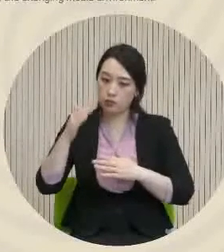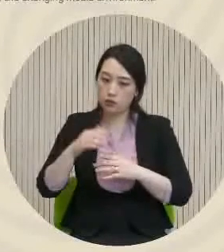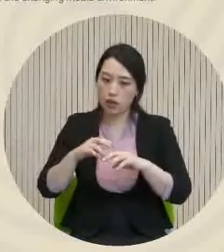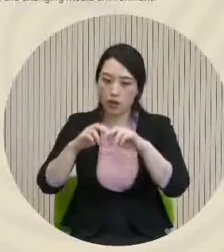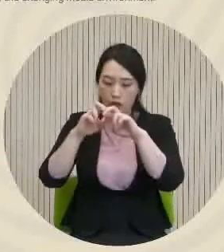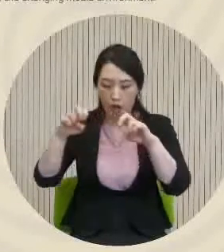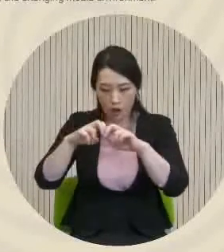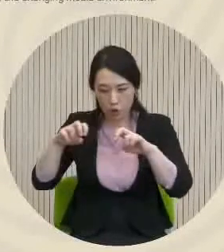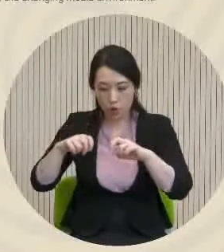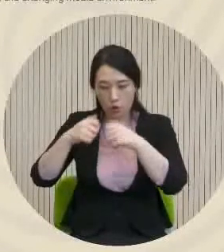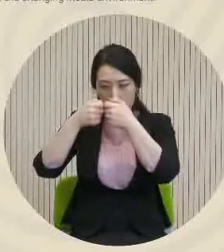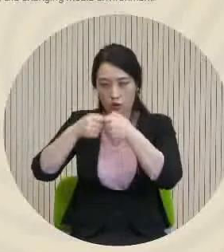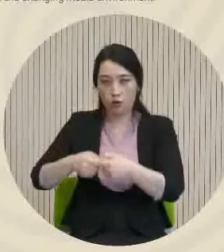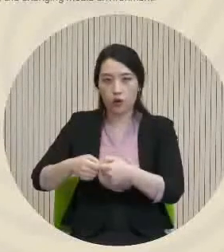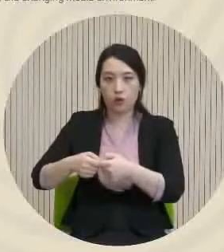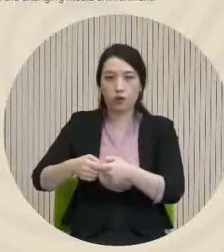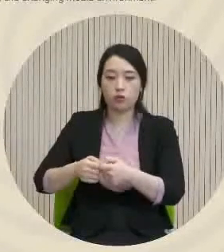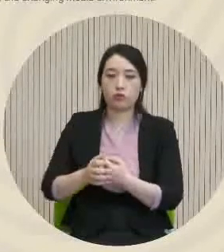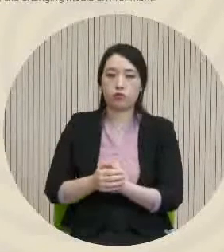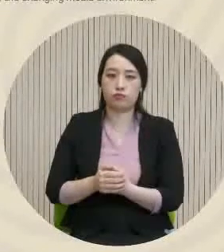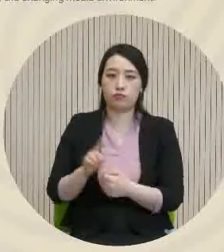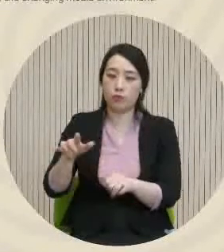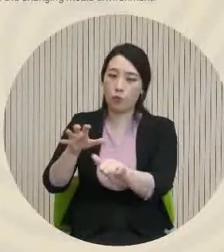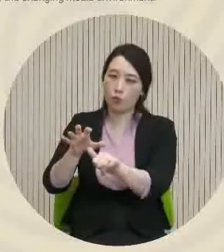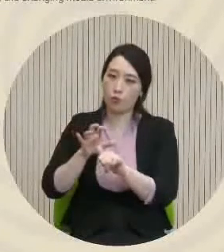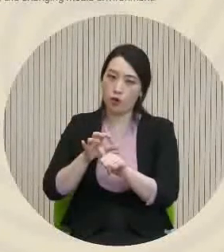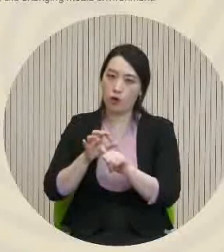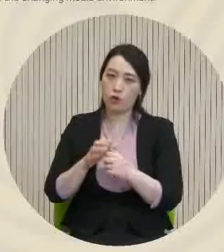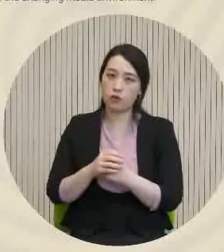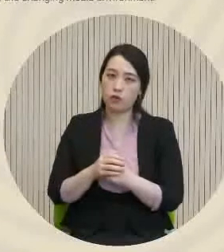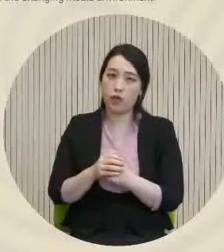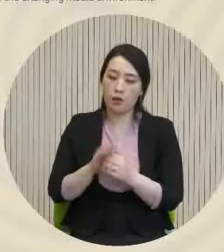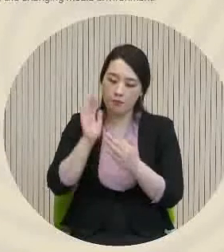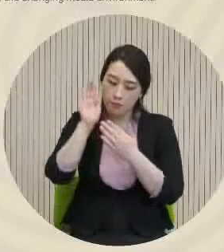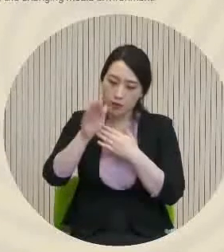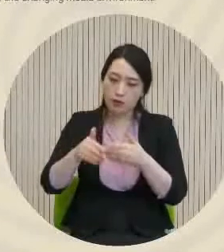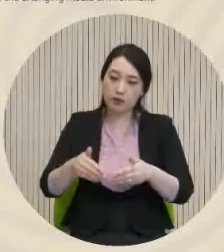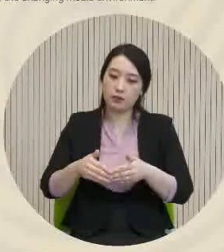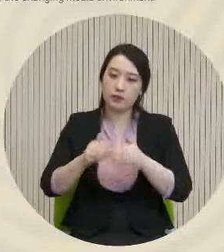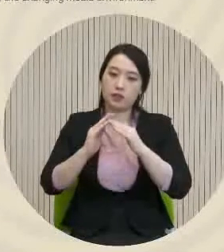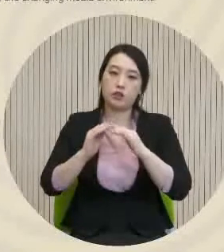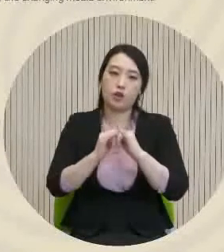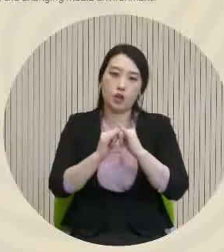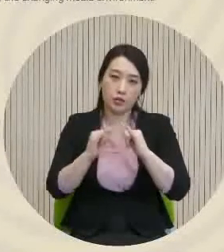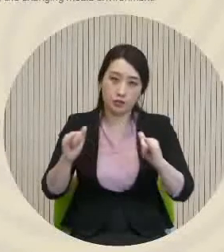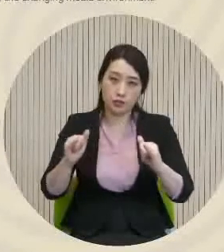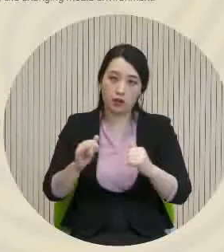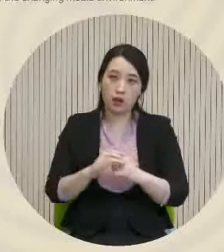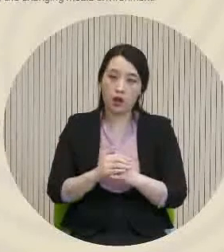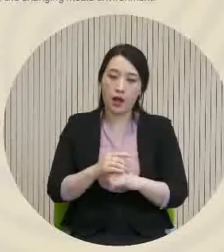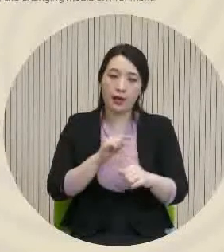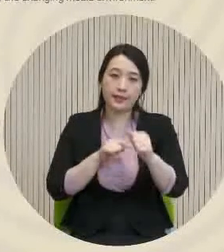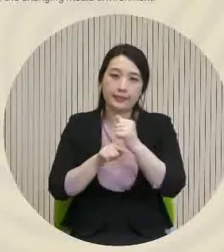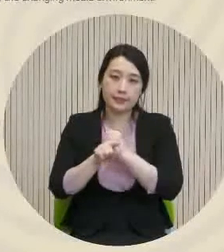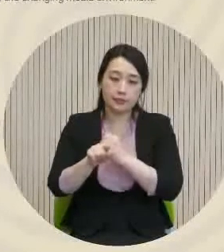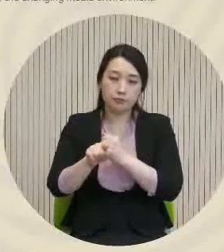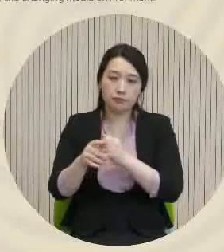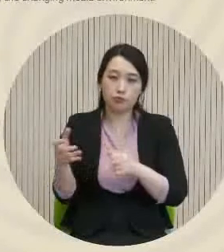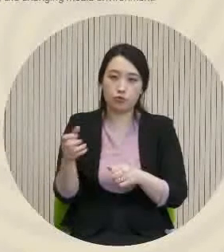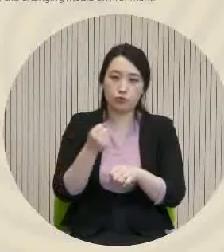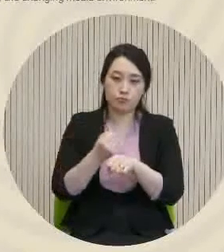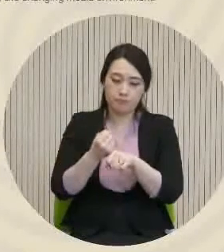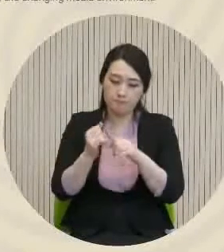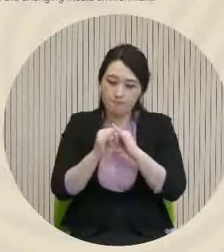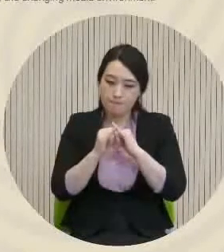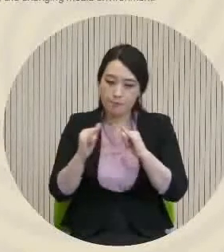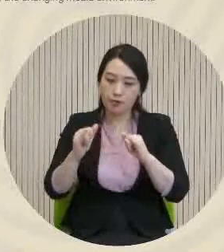media skills. Students use literacies to interpret and reflect on meanings to become designer and constructor